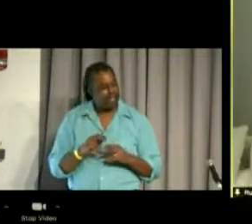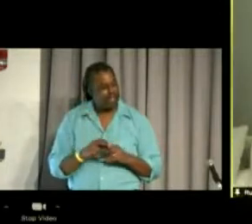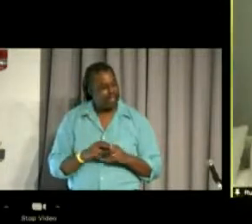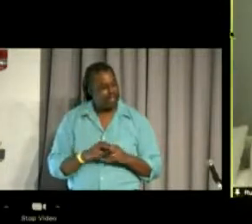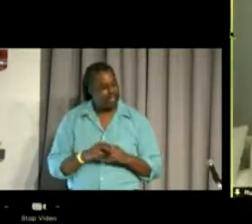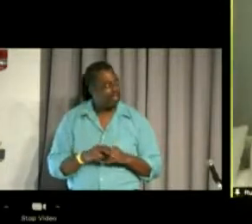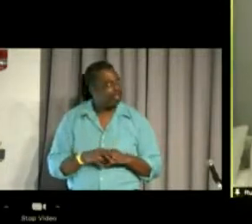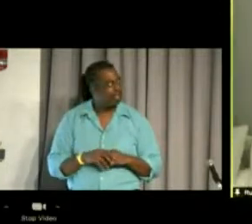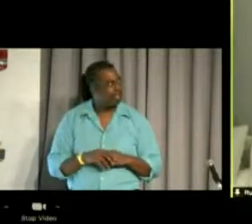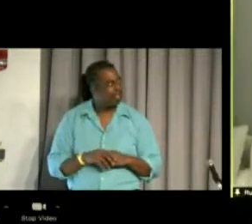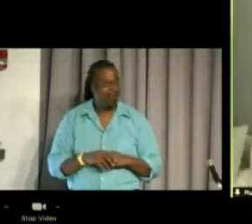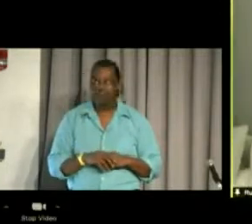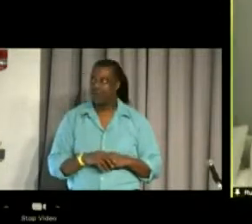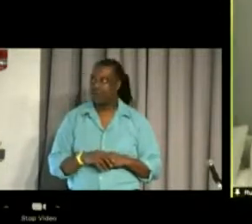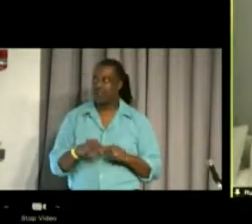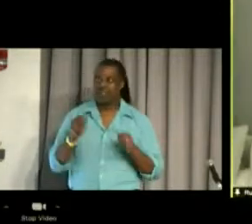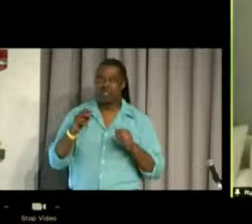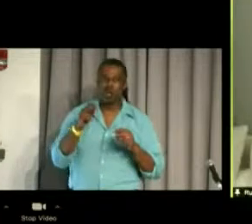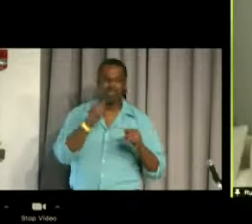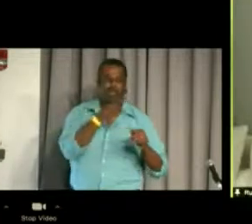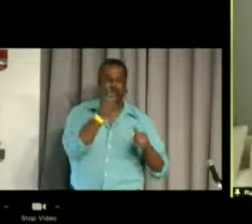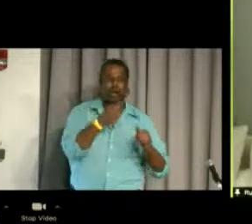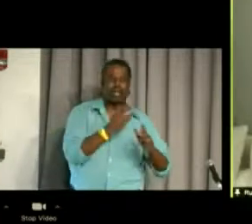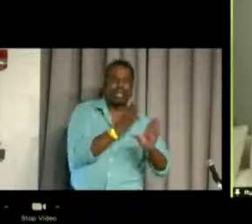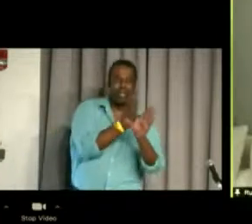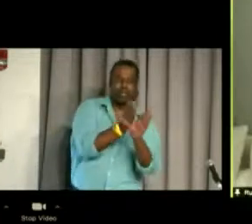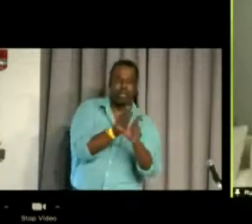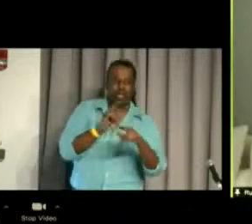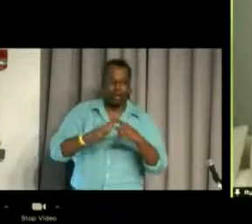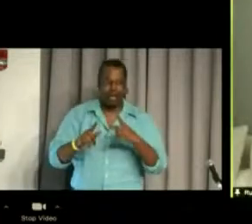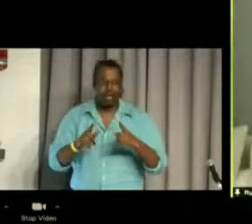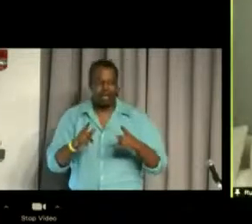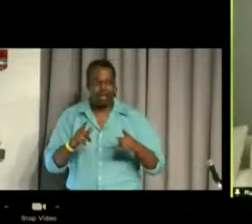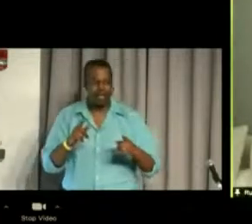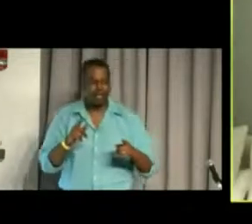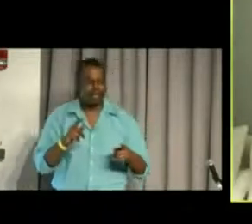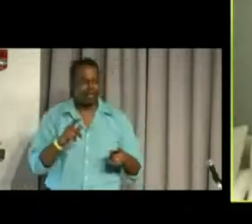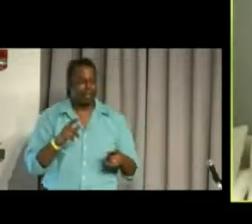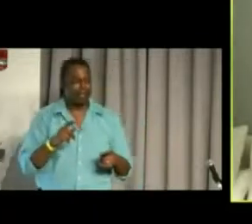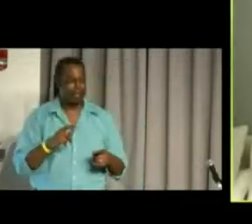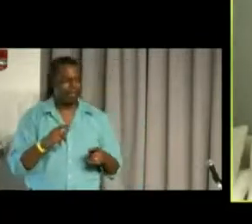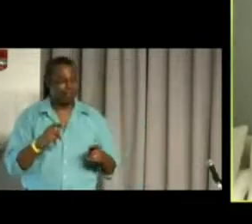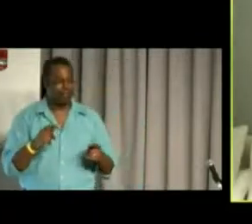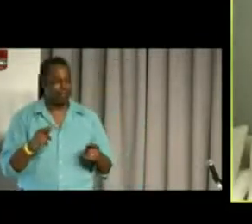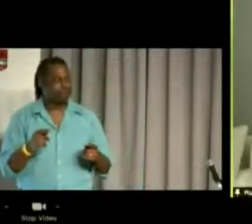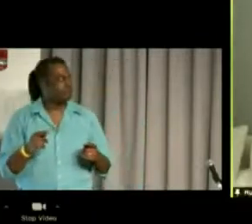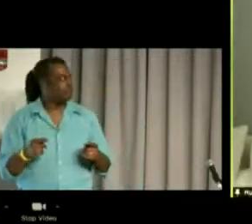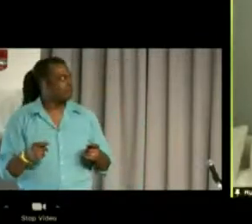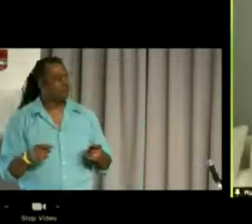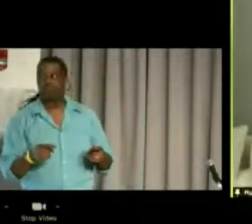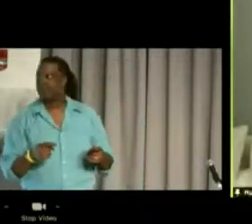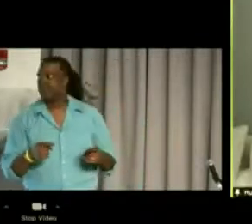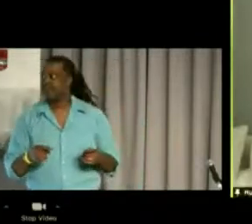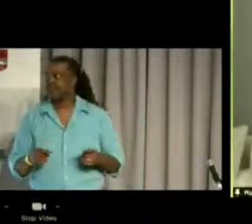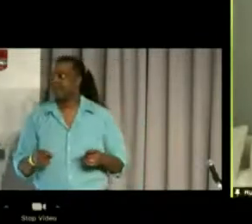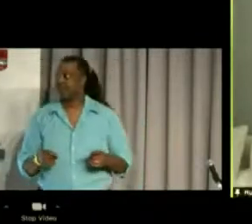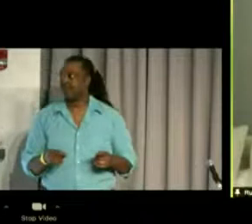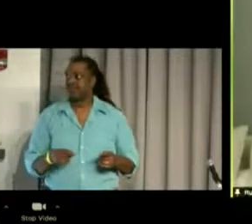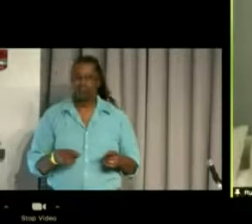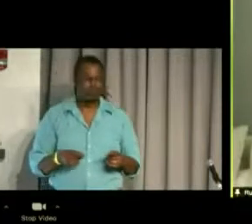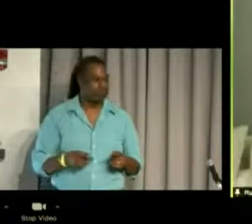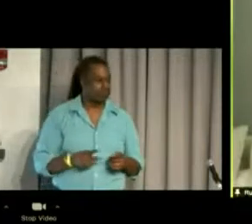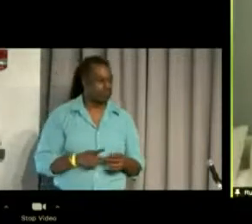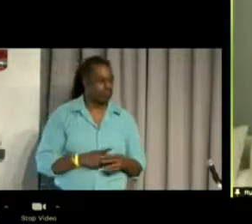that a lot of people would have died. It's not a question. A number of people would have died. Can they hear me? And